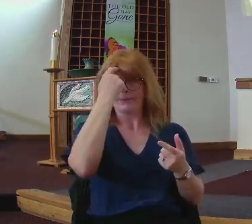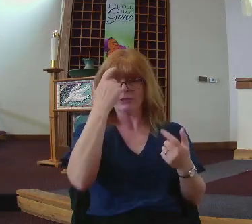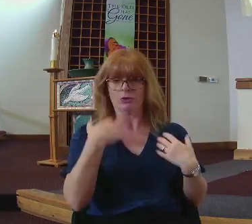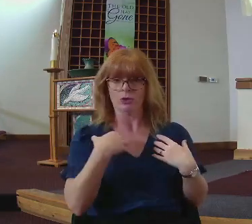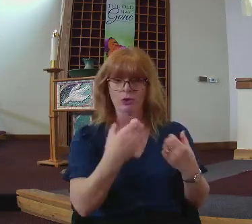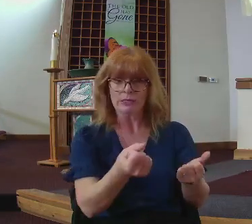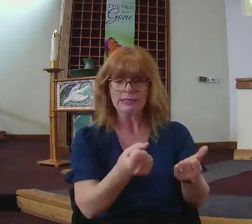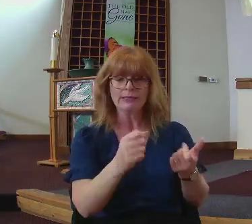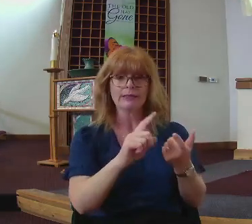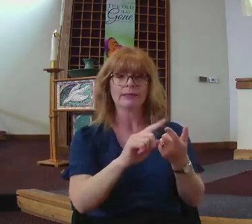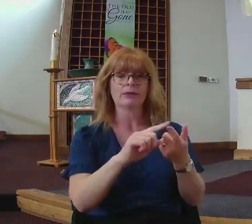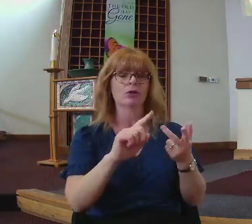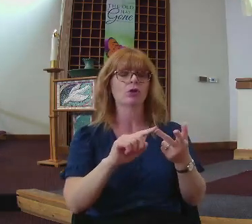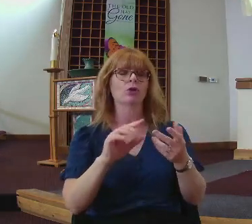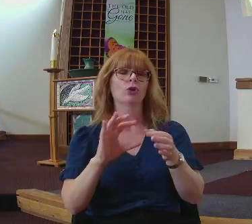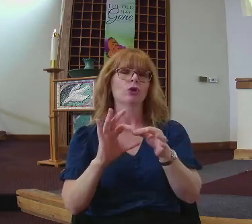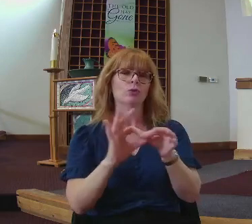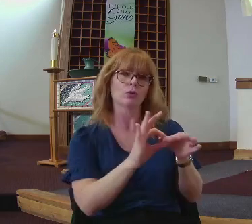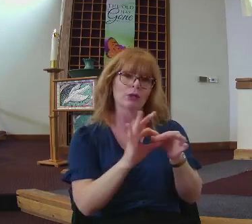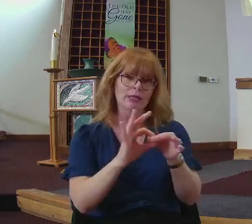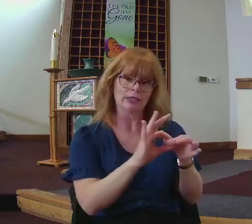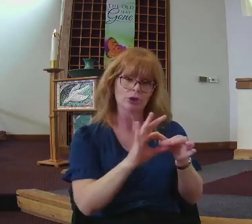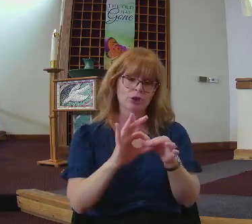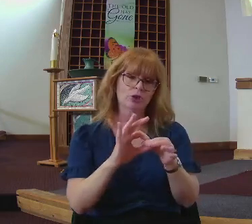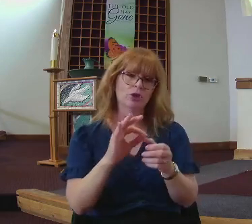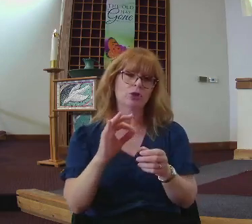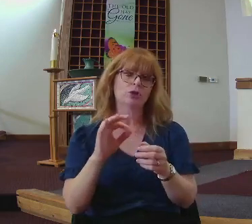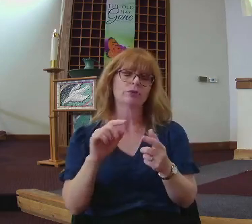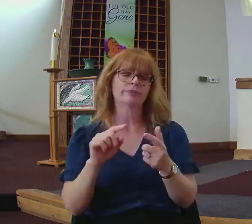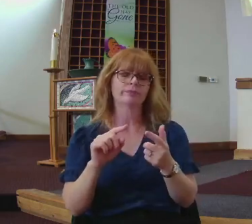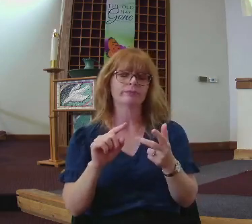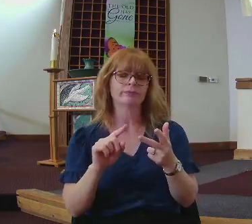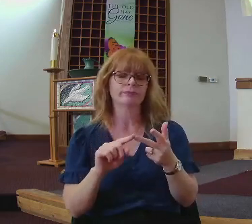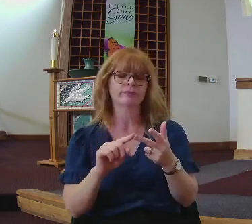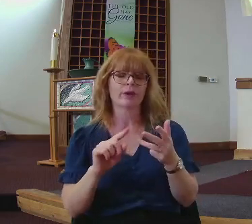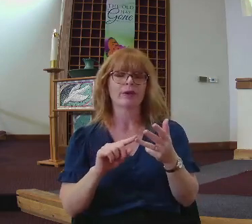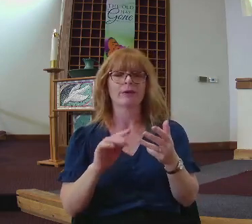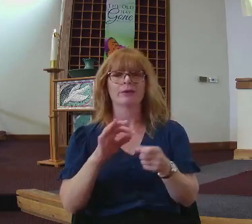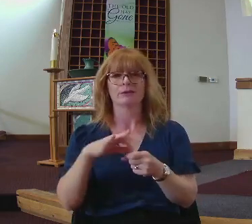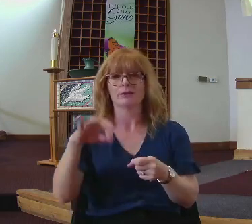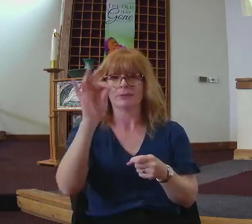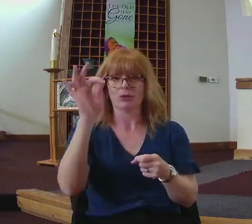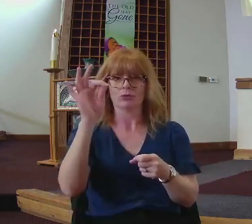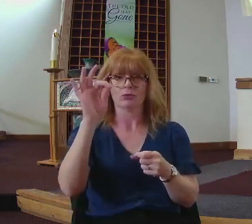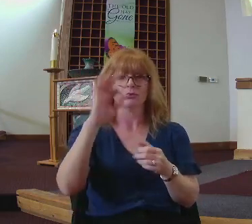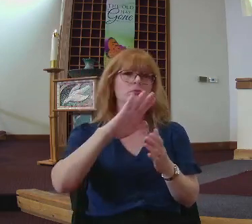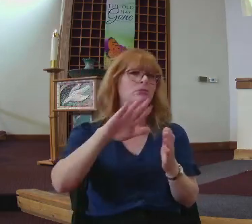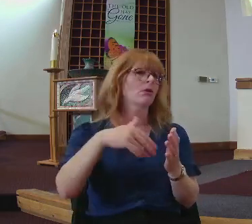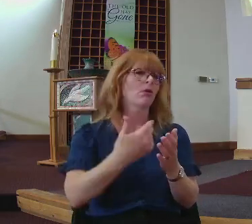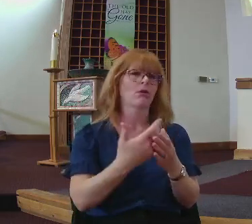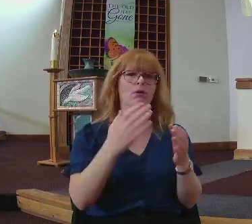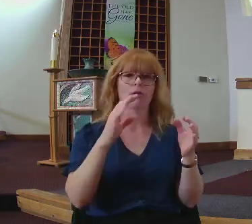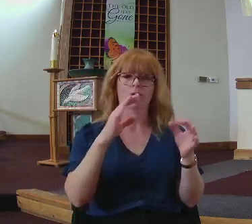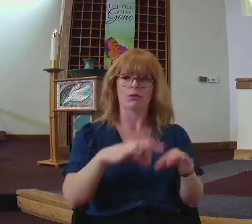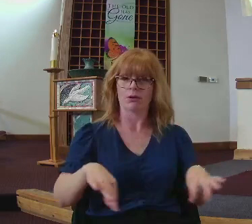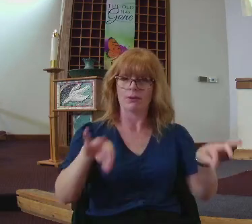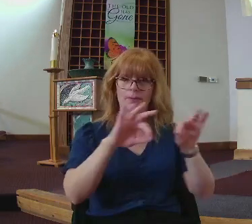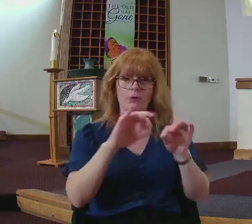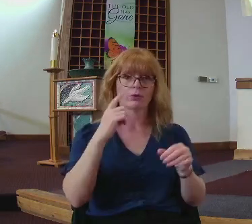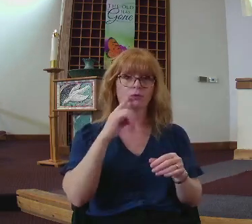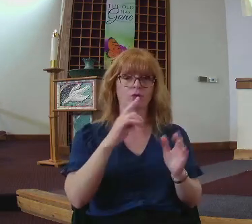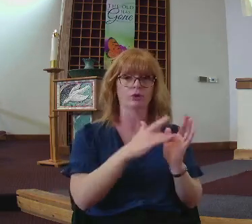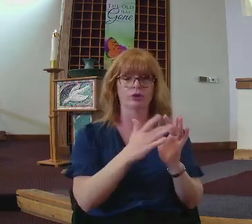well as relational and spiritual healing. Those are important elements of Jesus' ministry, and the church,